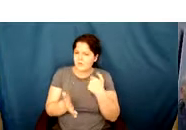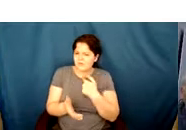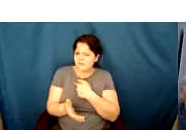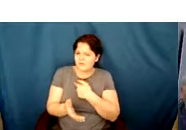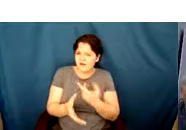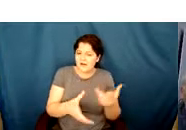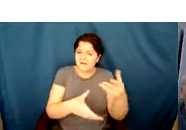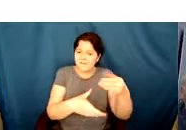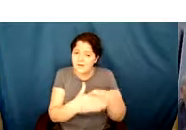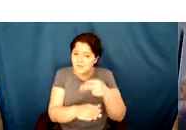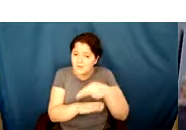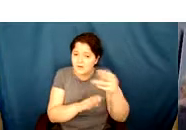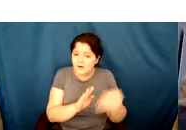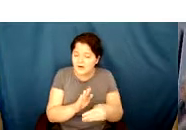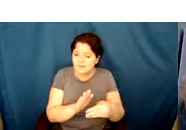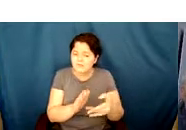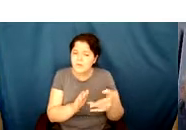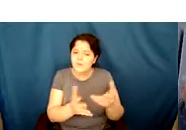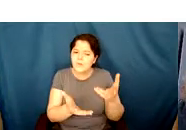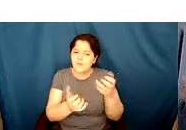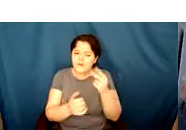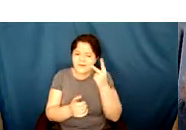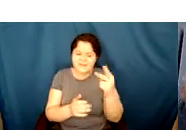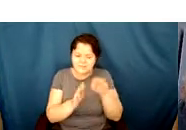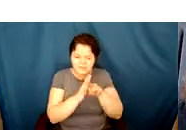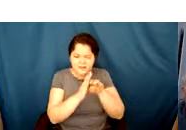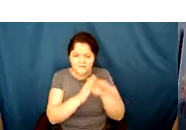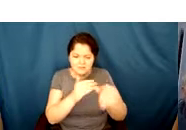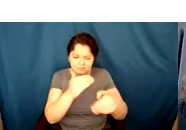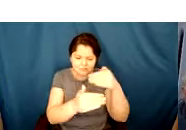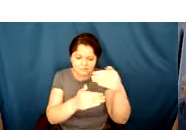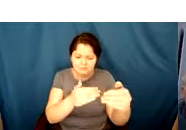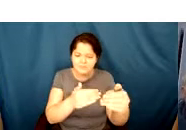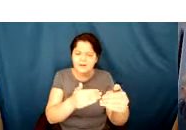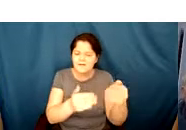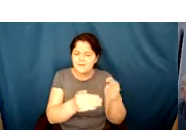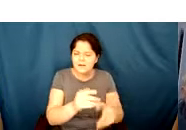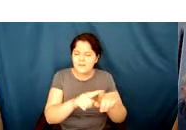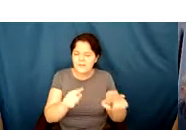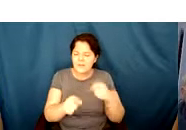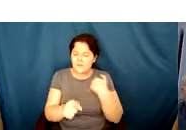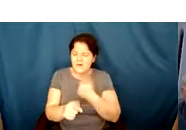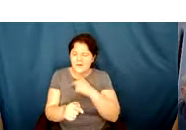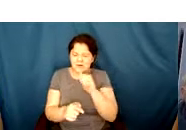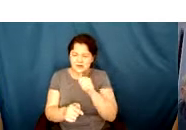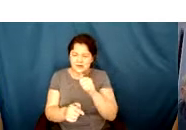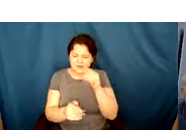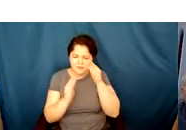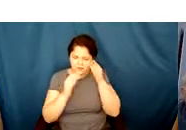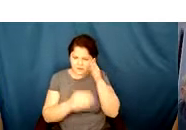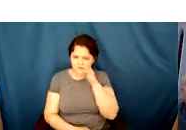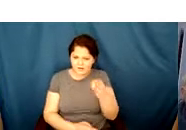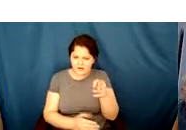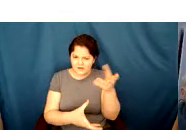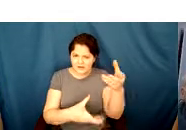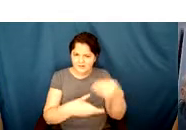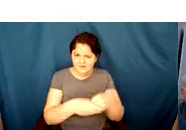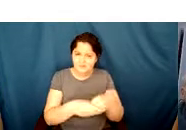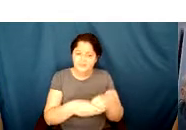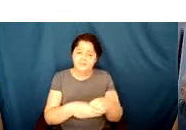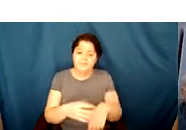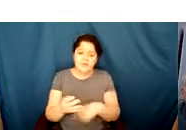in the outcomes, we want to see a good project happen, but we don't have a direct stake. And then the third is as an